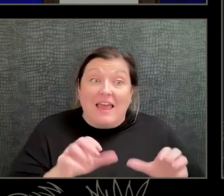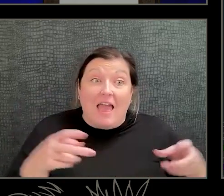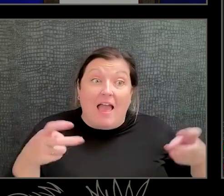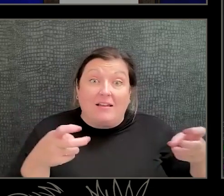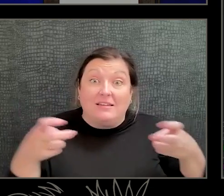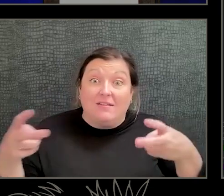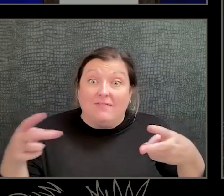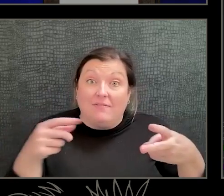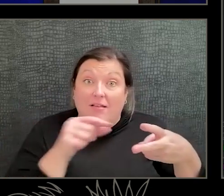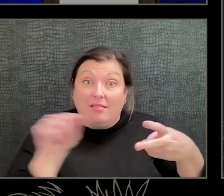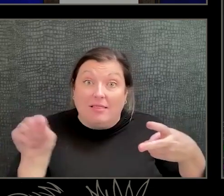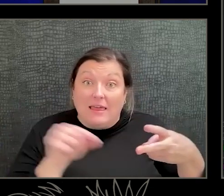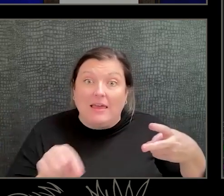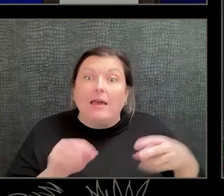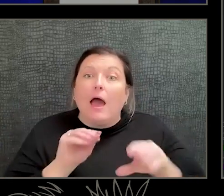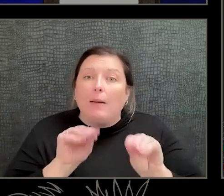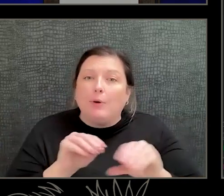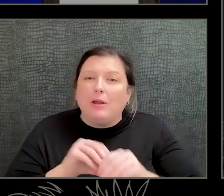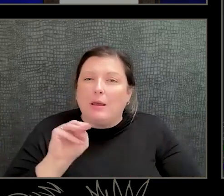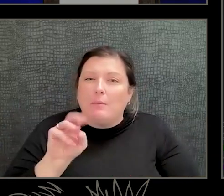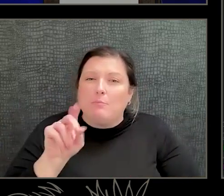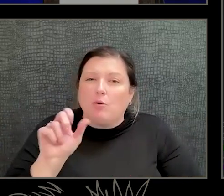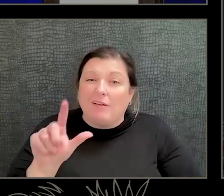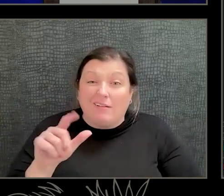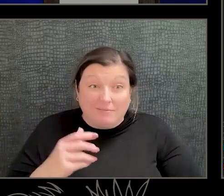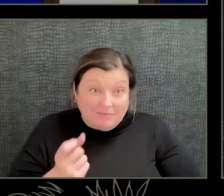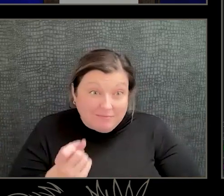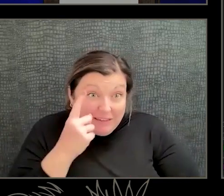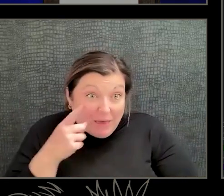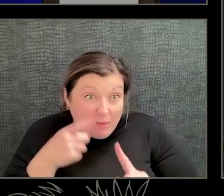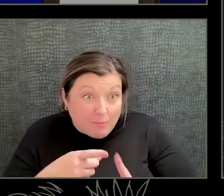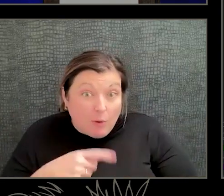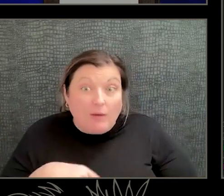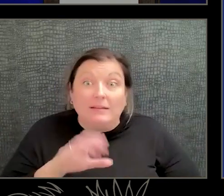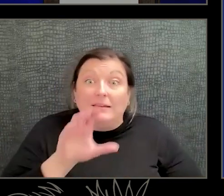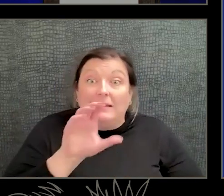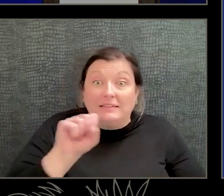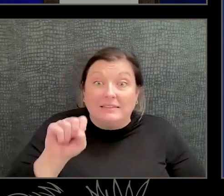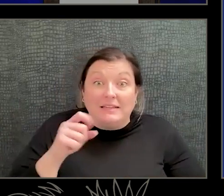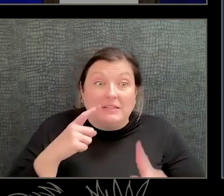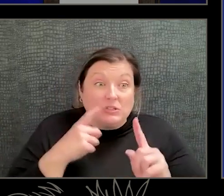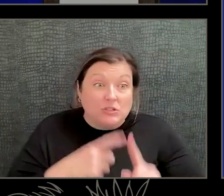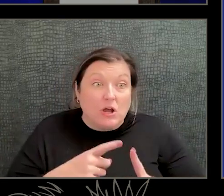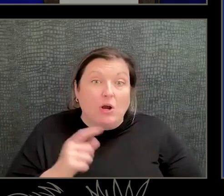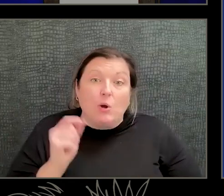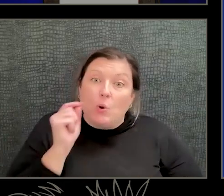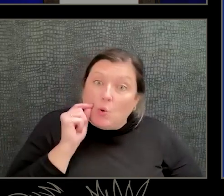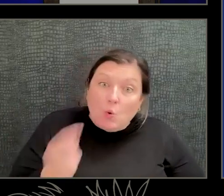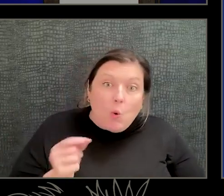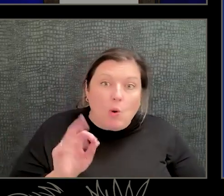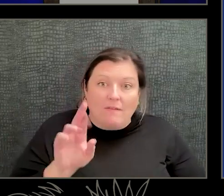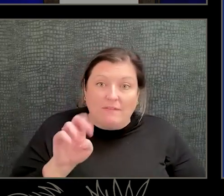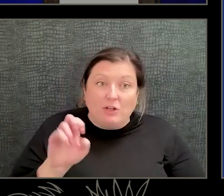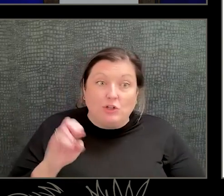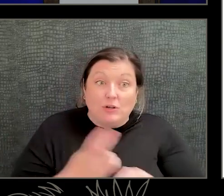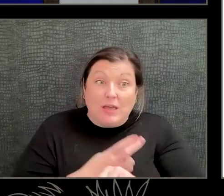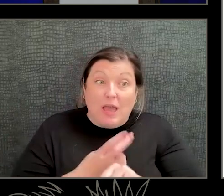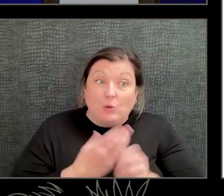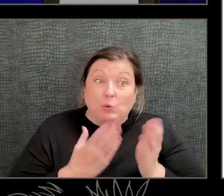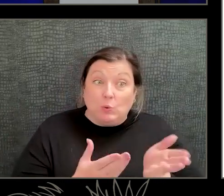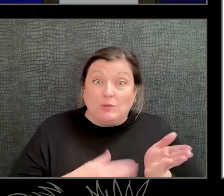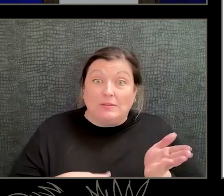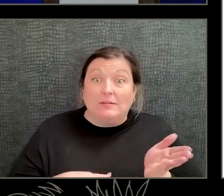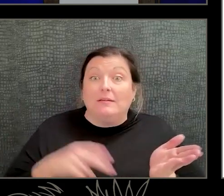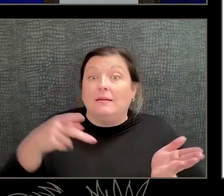I was tired of building demos at this point, but you get the point, right? So CSS target, another super cool feature that you could use.